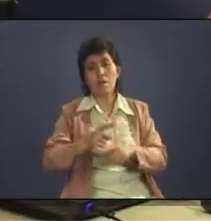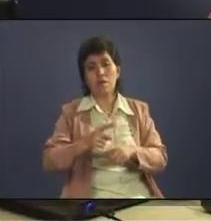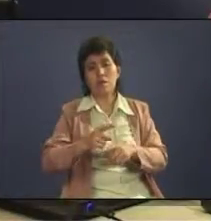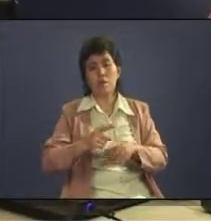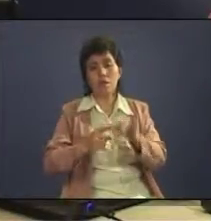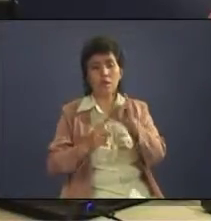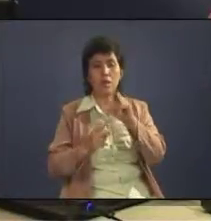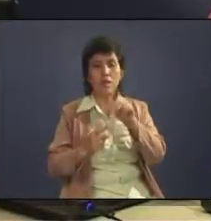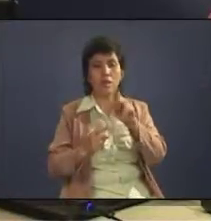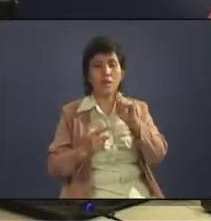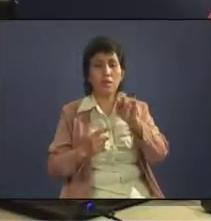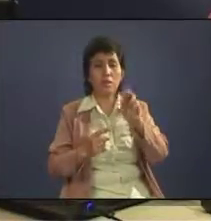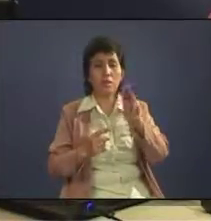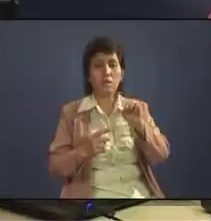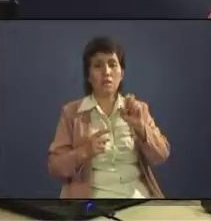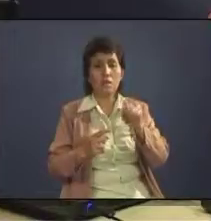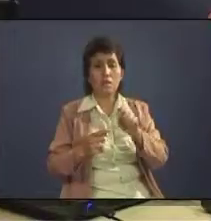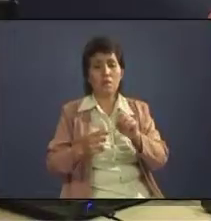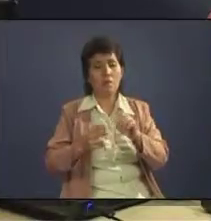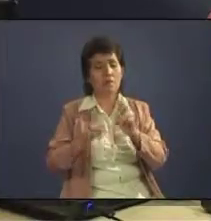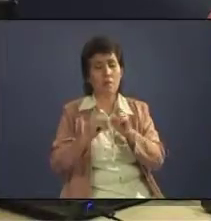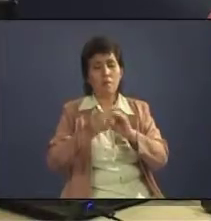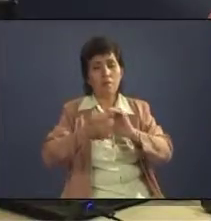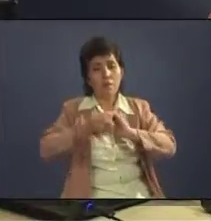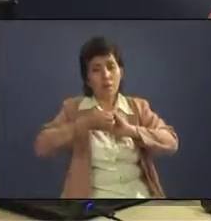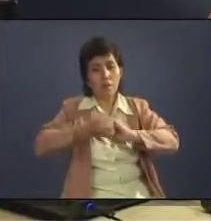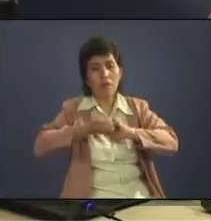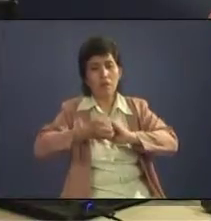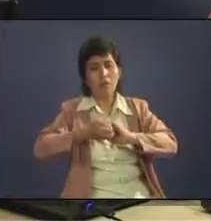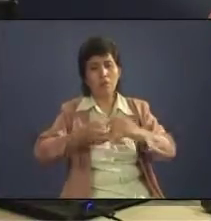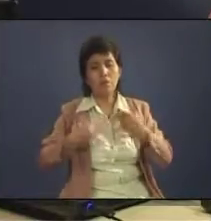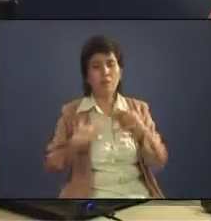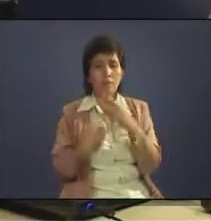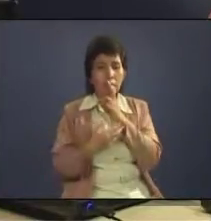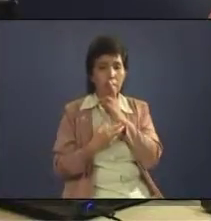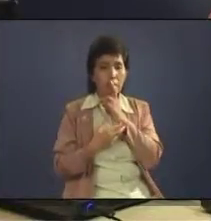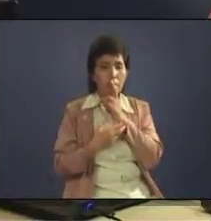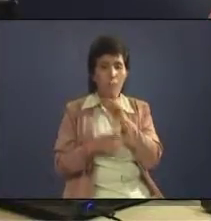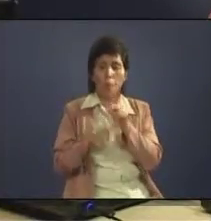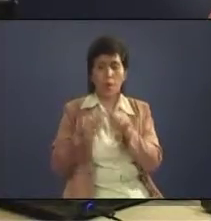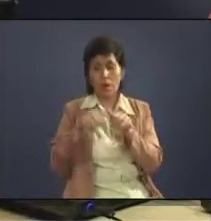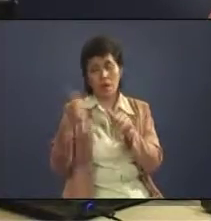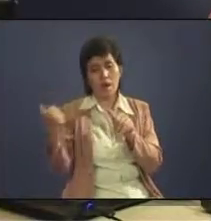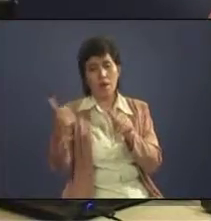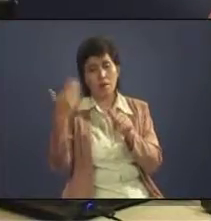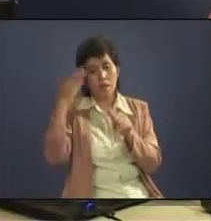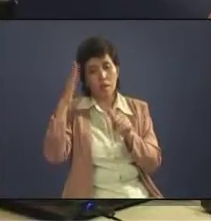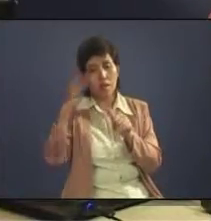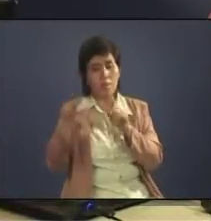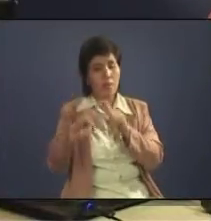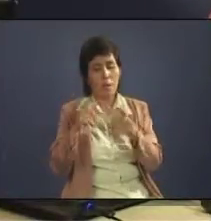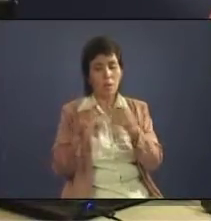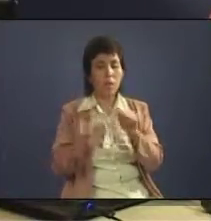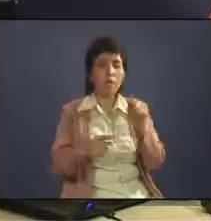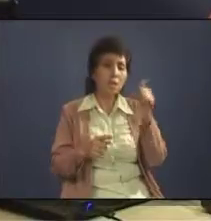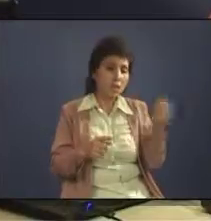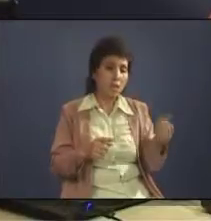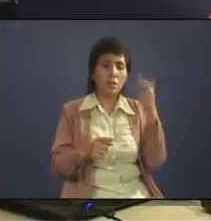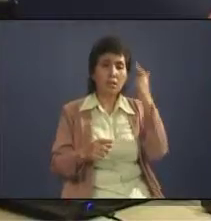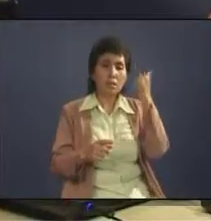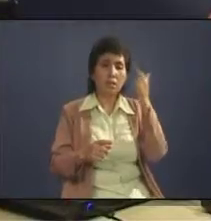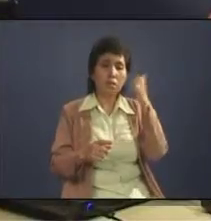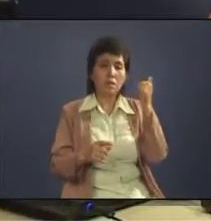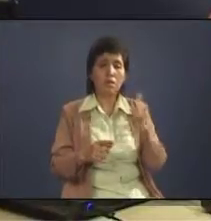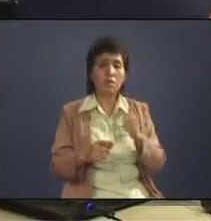level here means you are really close enough that you have secrets that no other people know about, but only you two, which